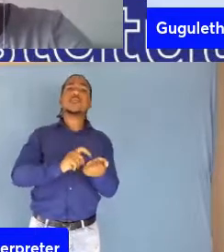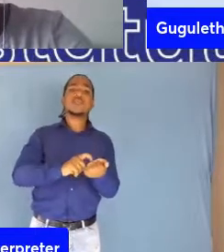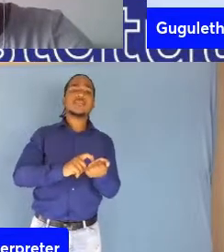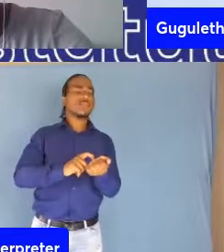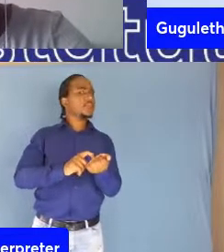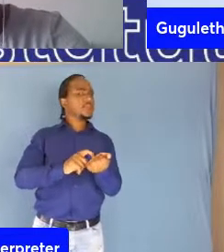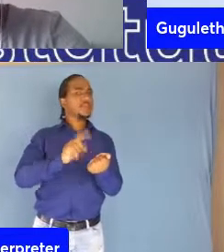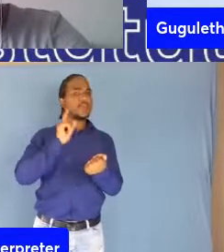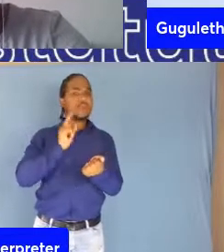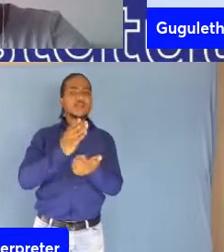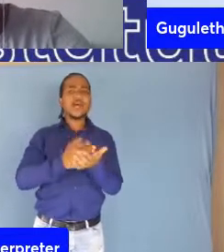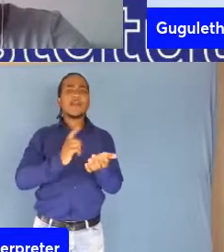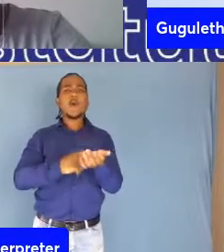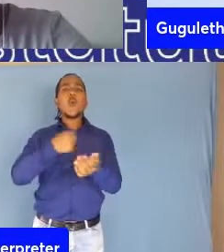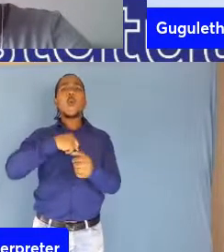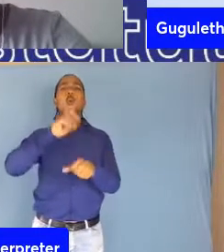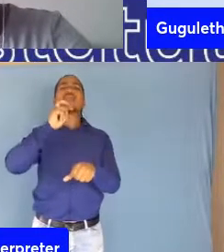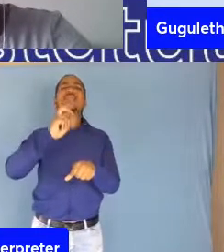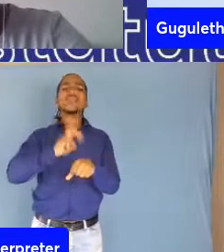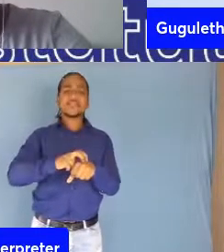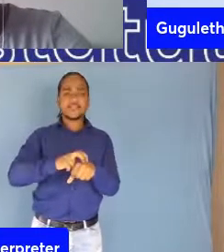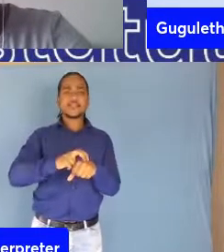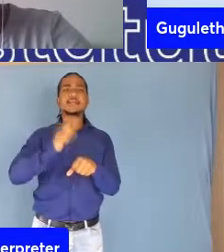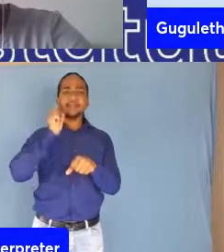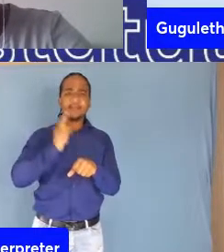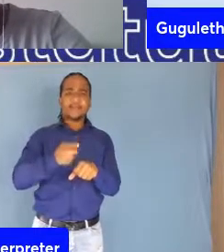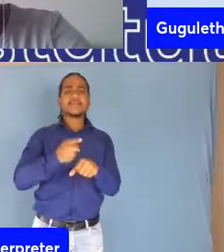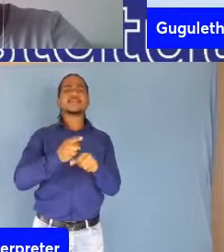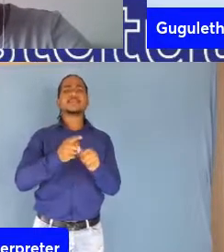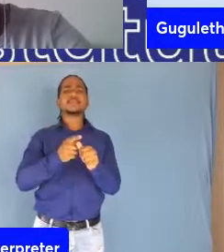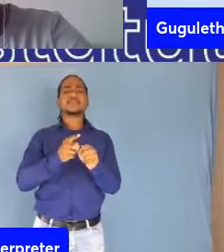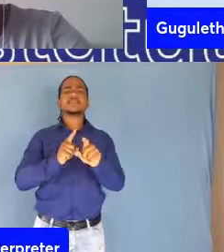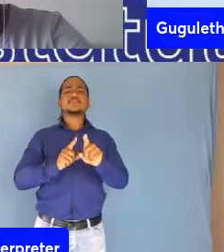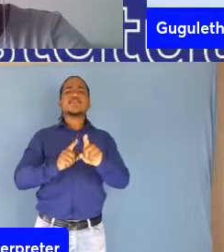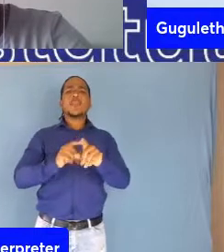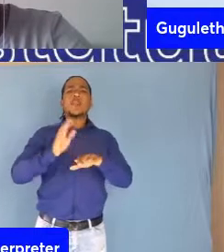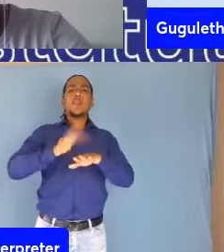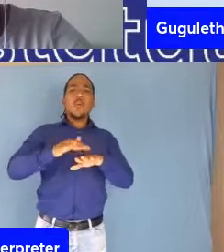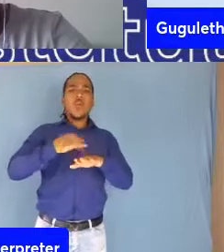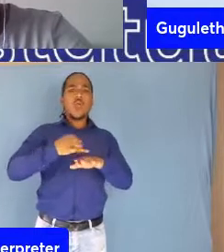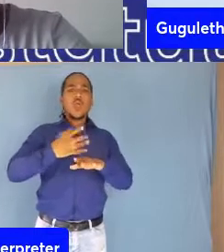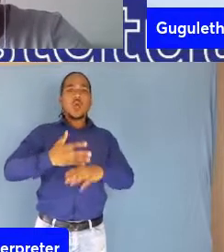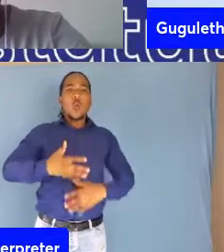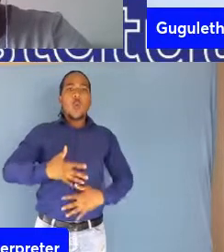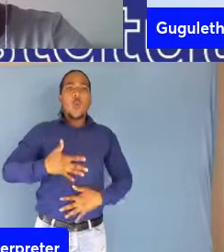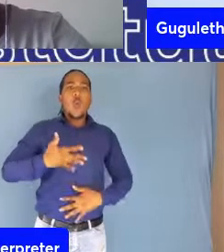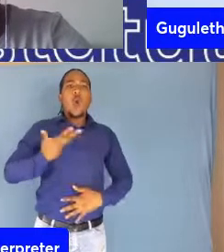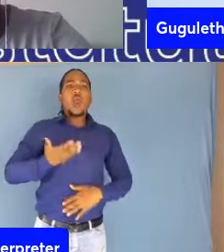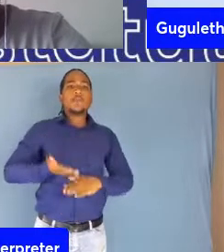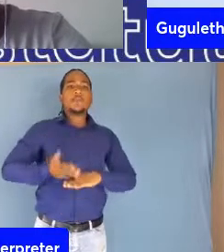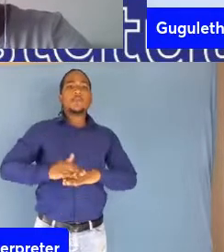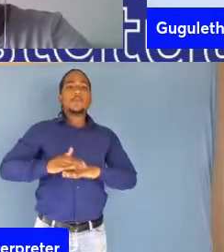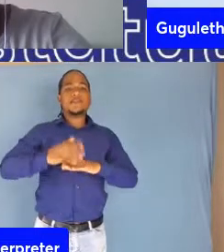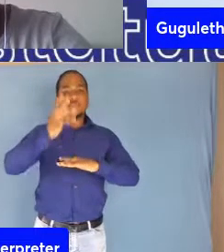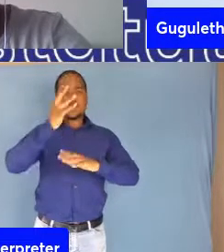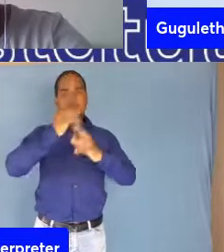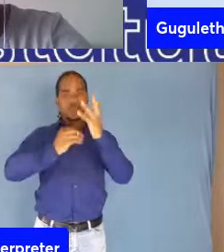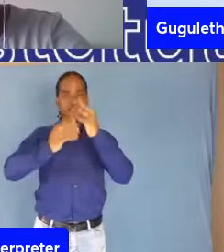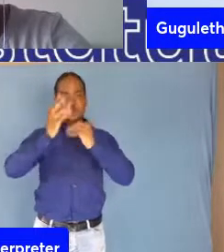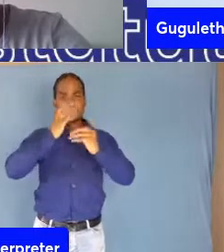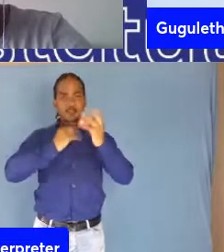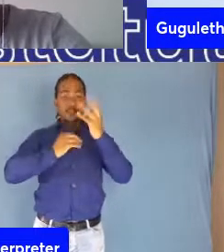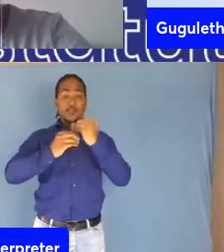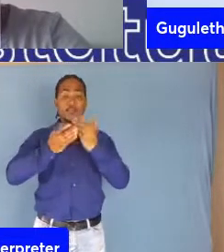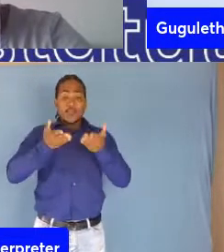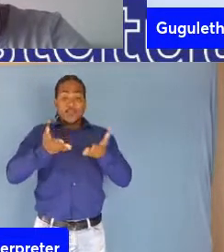at some point we need to move beyond that, where we are willing to learn and hear from a deaf girl,